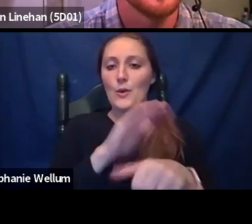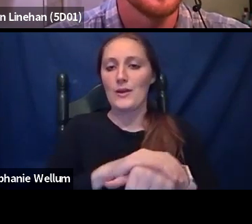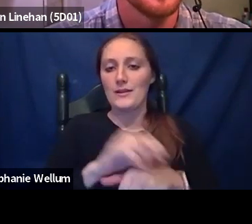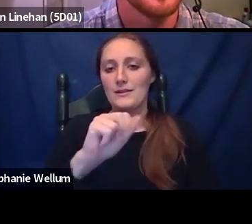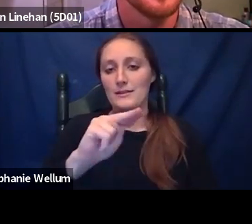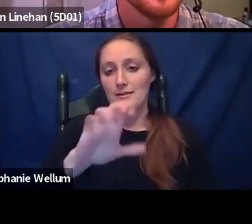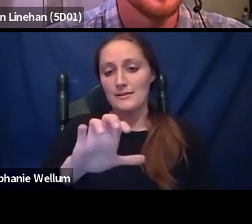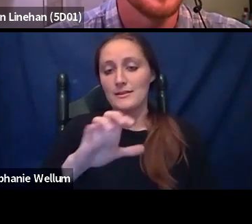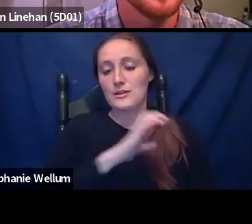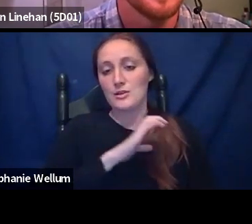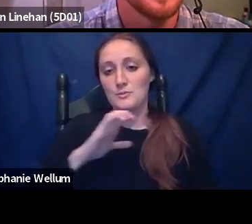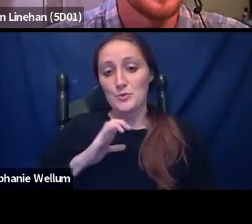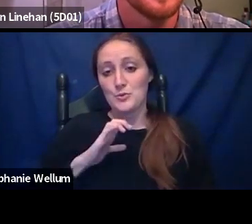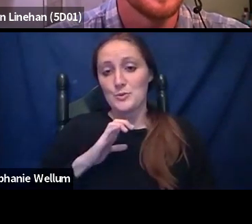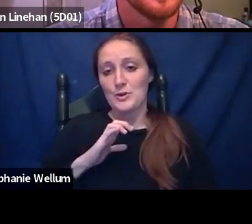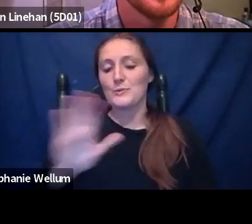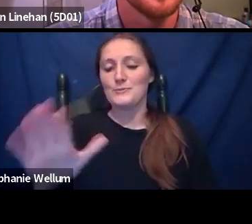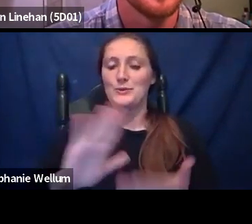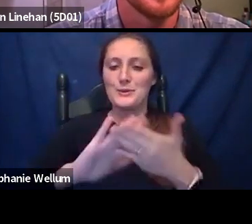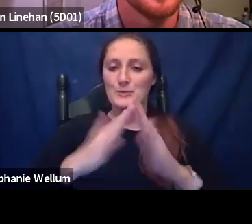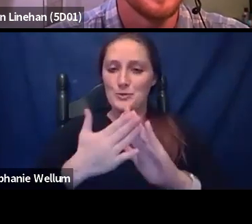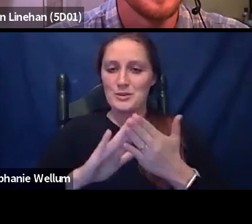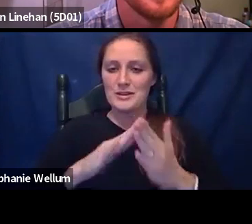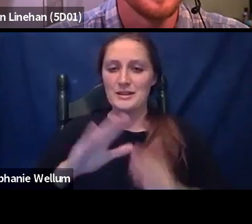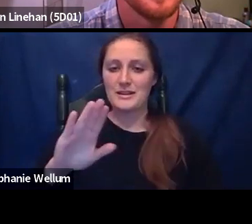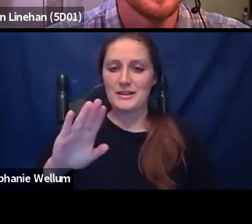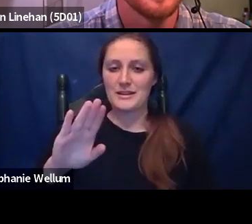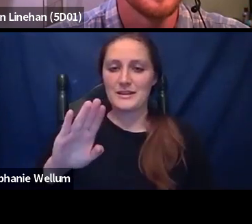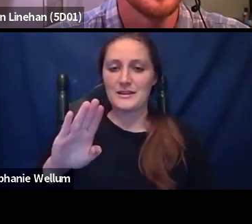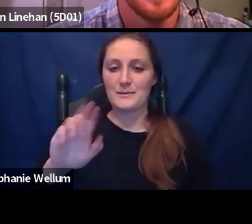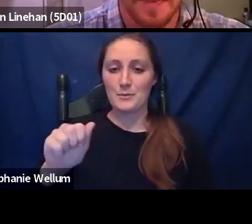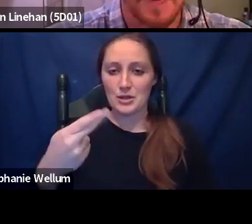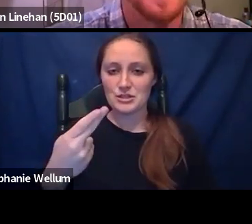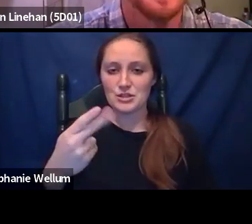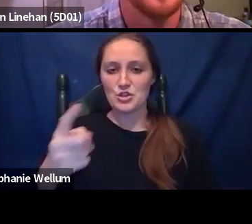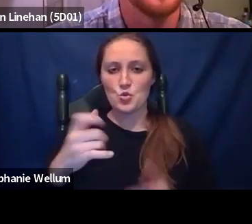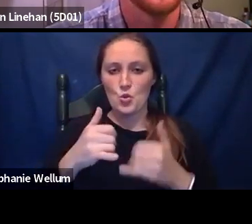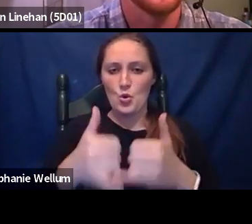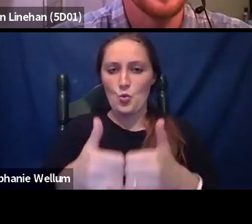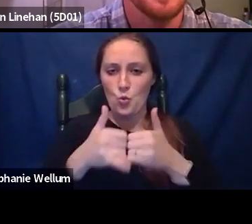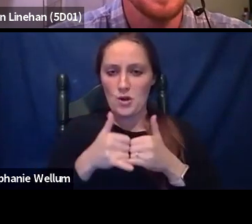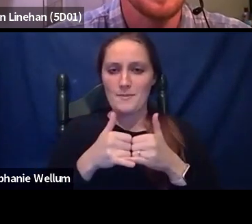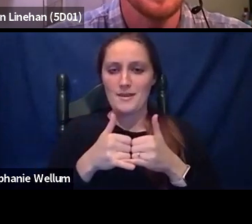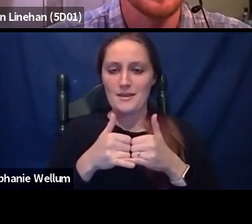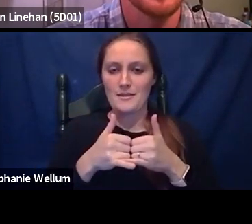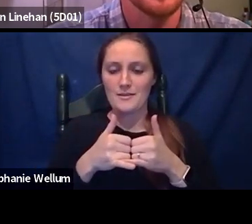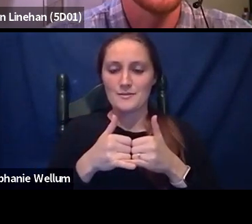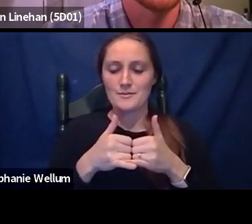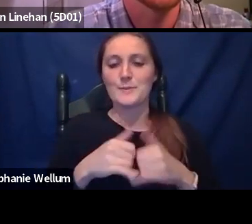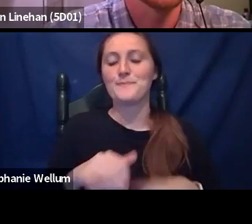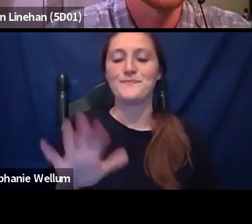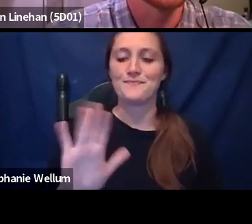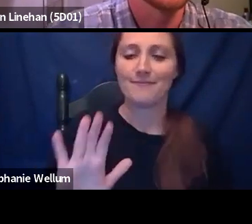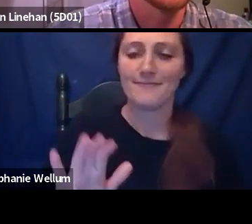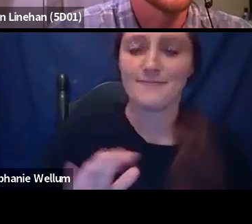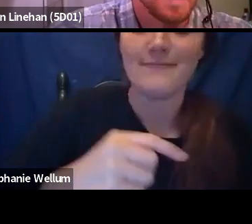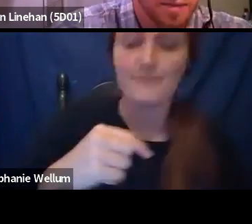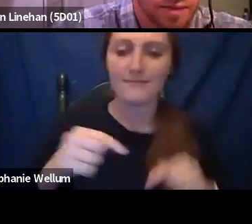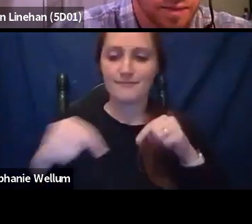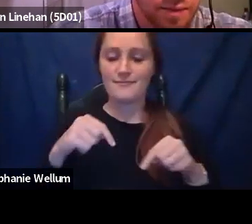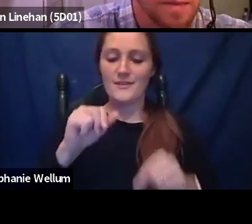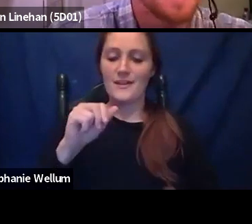community grant that you guys awarded me back in April. And I can try to do a real quick screen share if I can